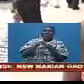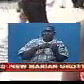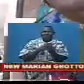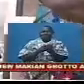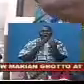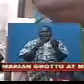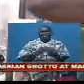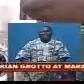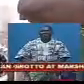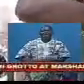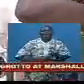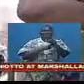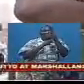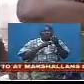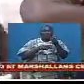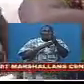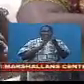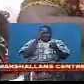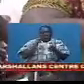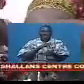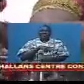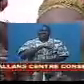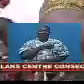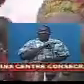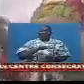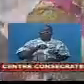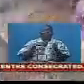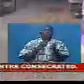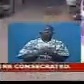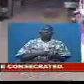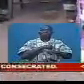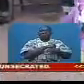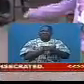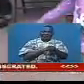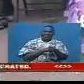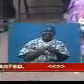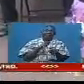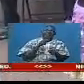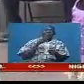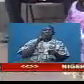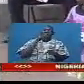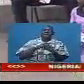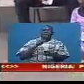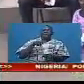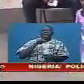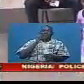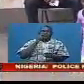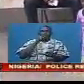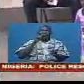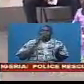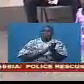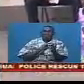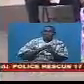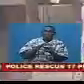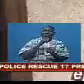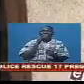them so much. Deputy Minister for Gender, Children and Social Protection, Madam Rachel Apo, said a word of